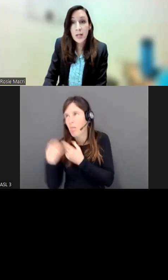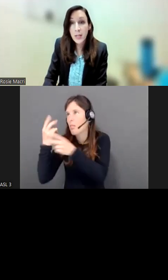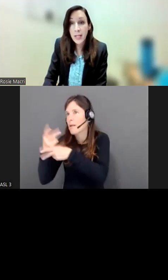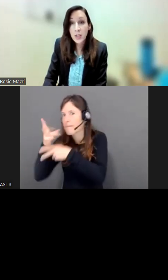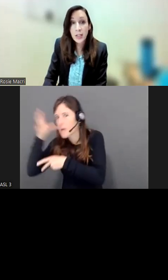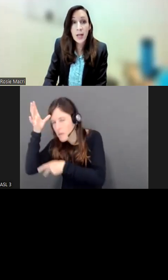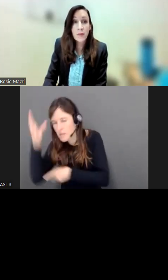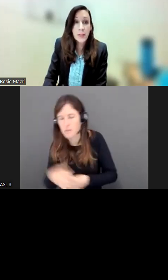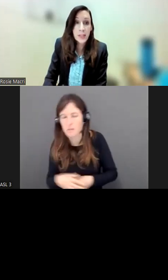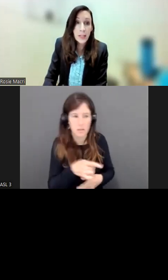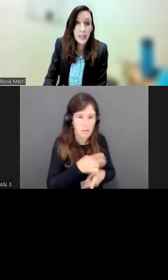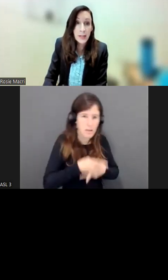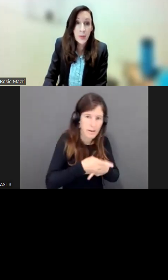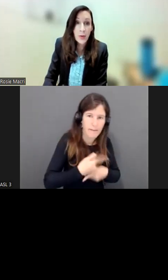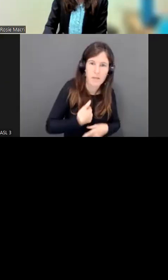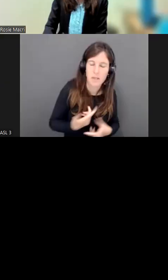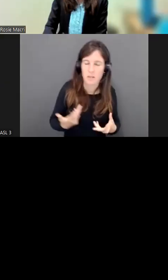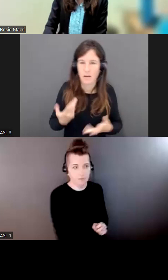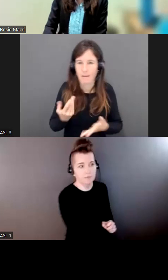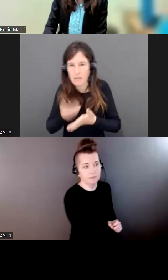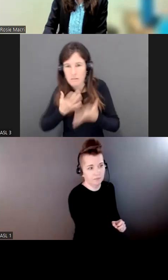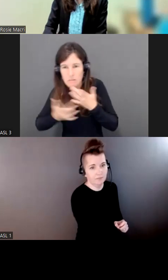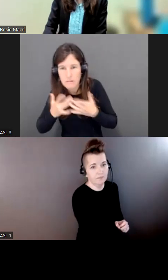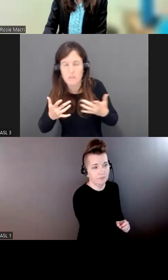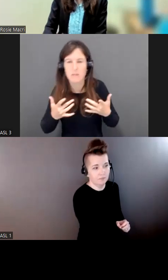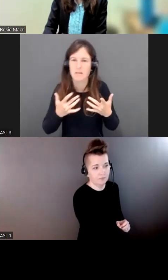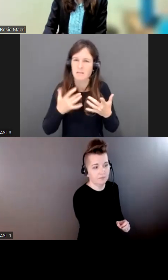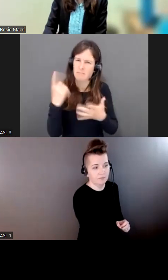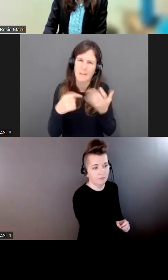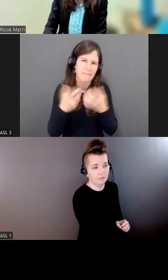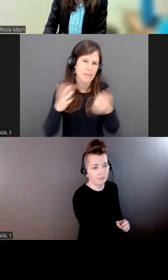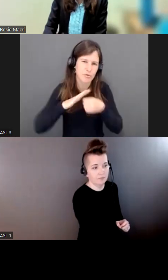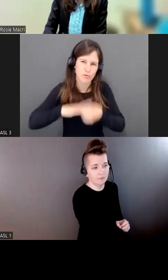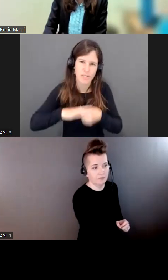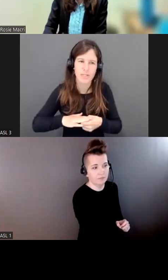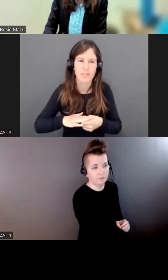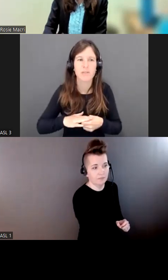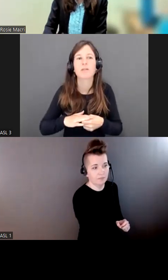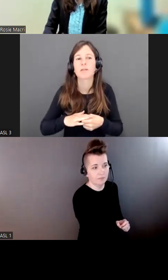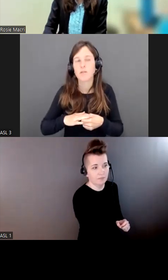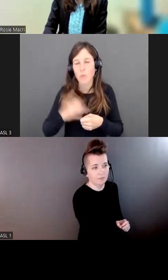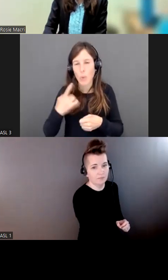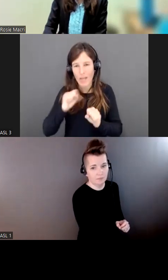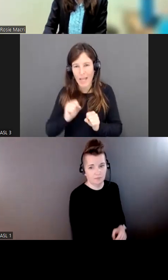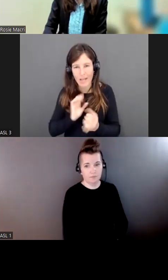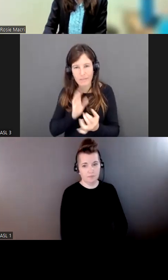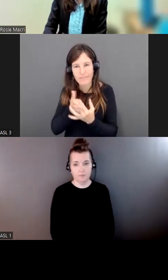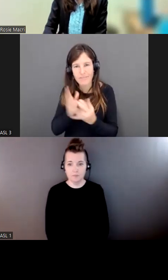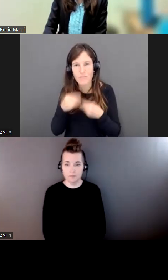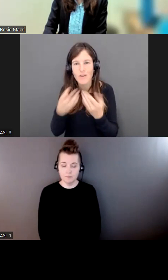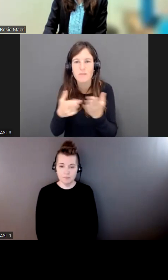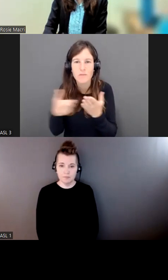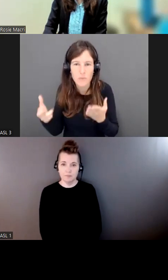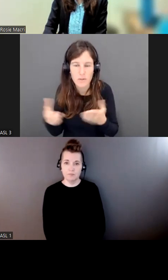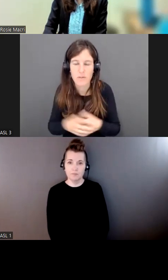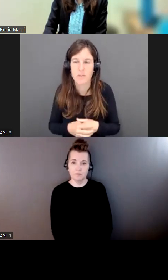intergenerational mediation can help facilitate some of those and addressing some of those changes and stresses and having these